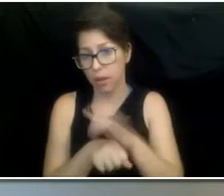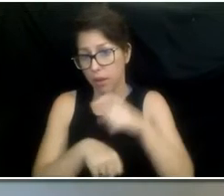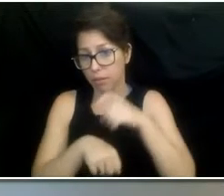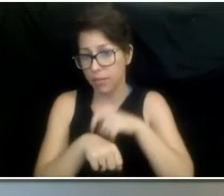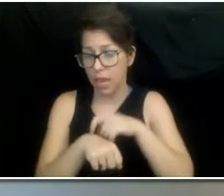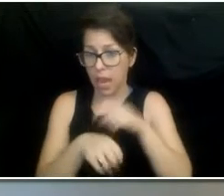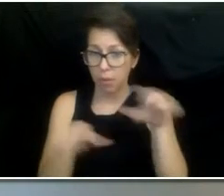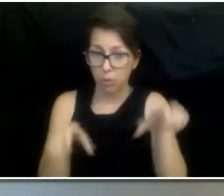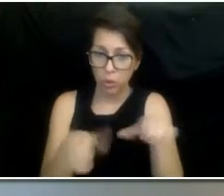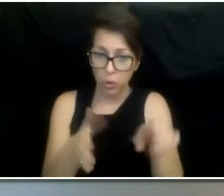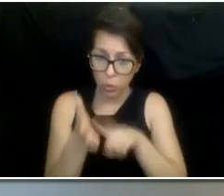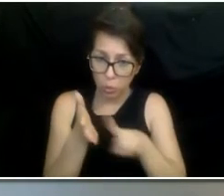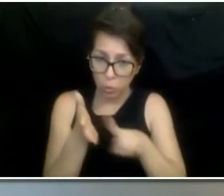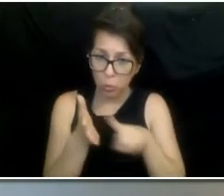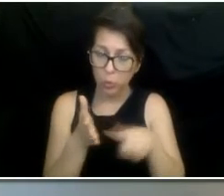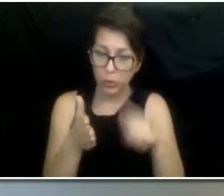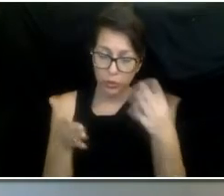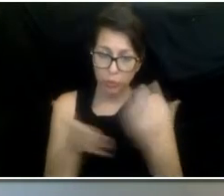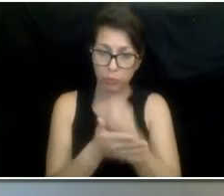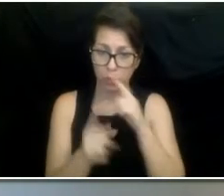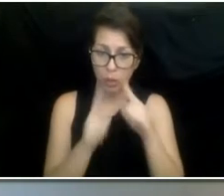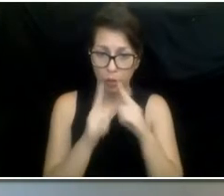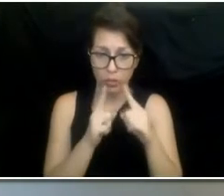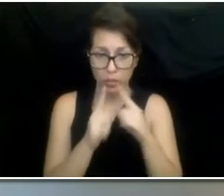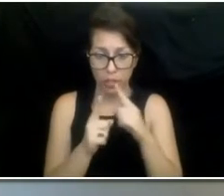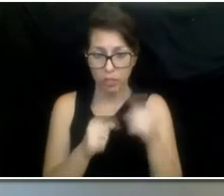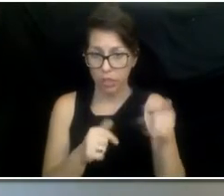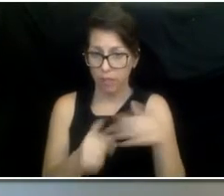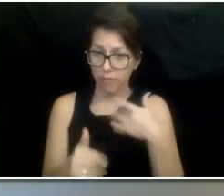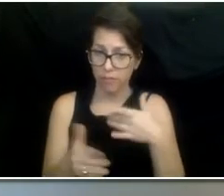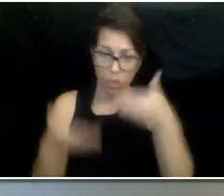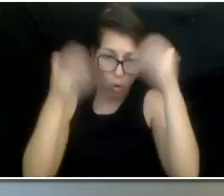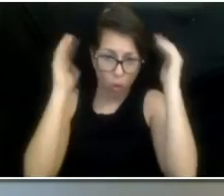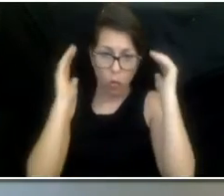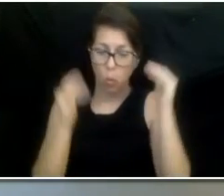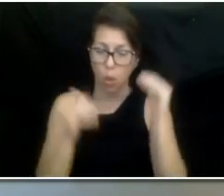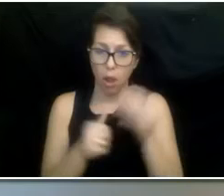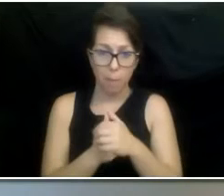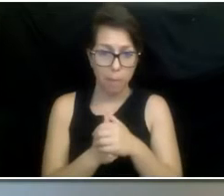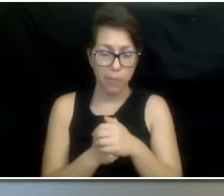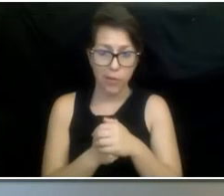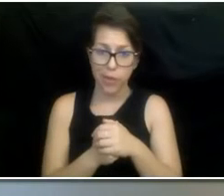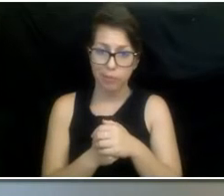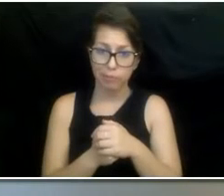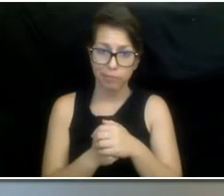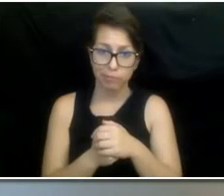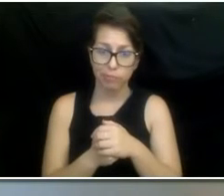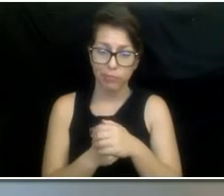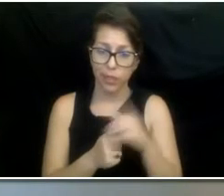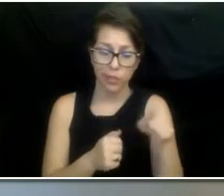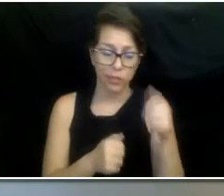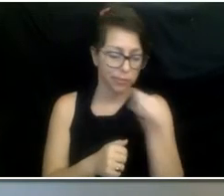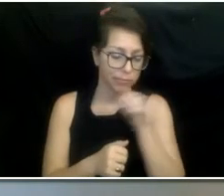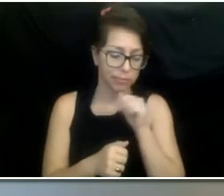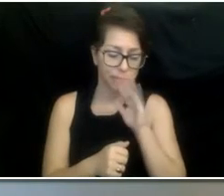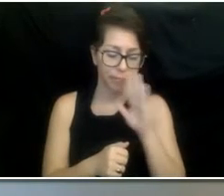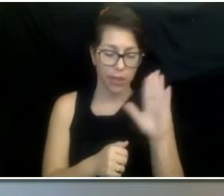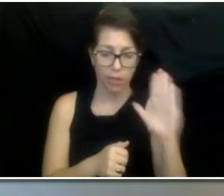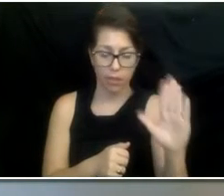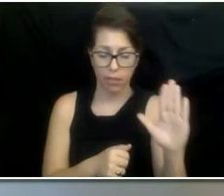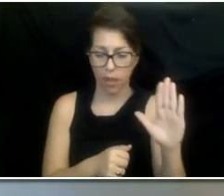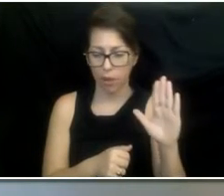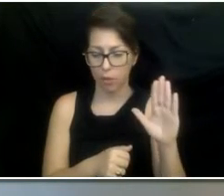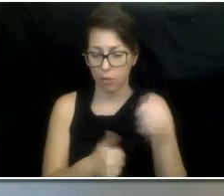options we also get calls from people who already have existing orders of support and are now in fear of losing that support